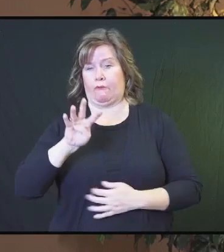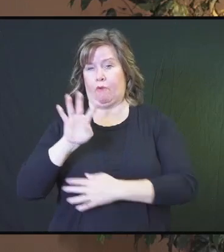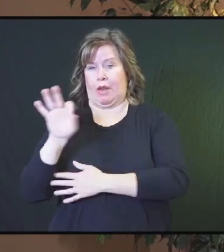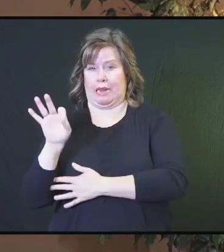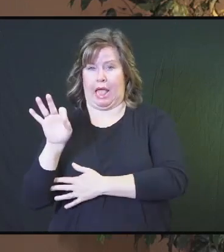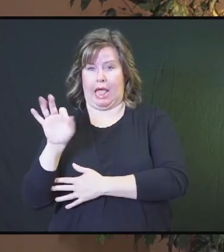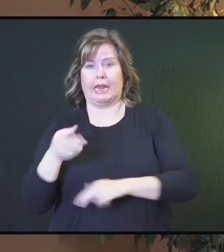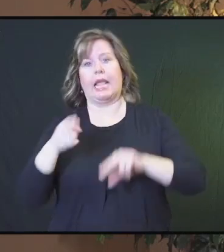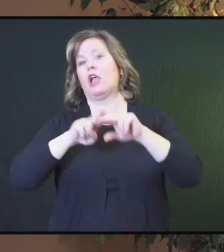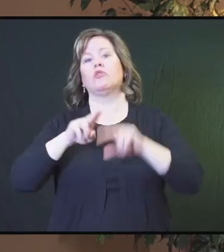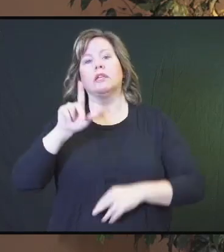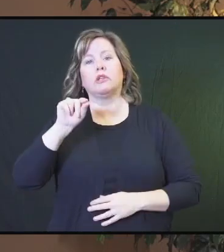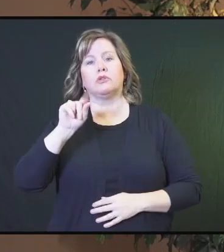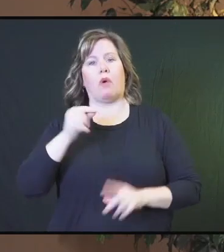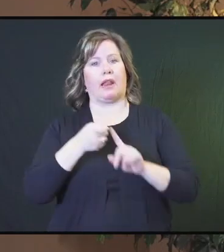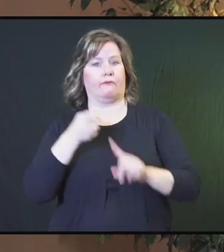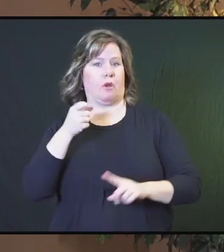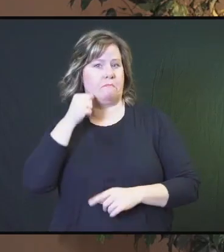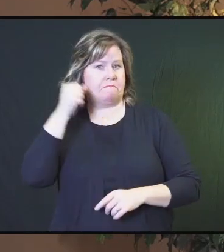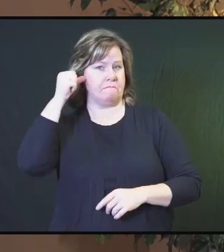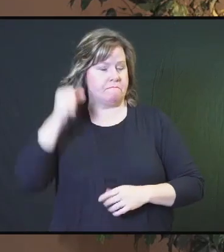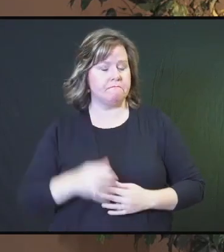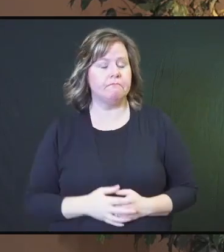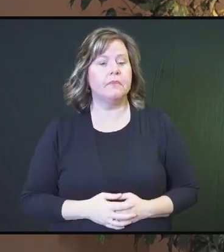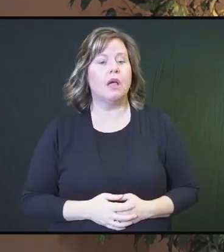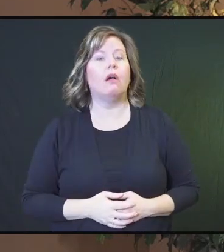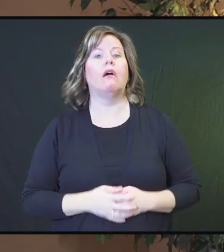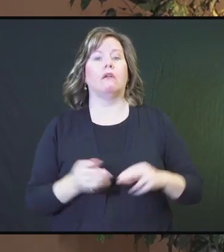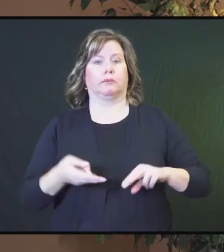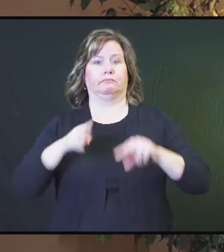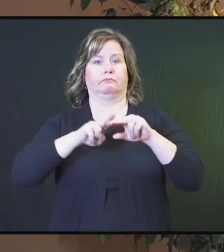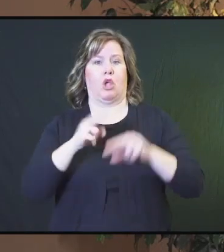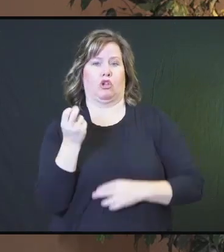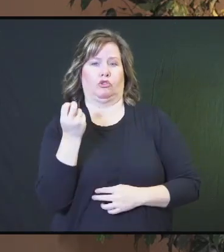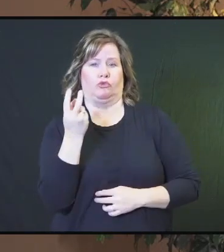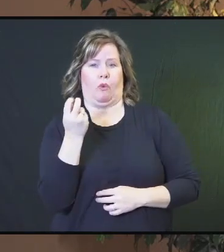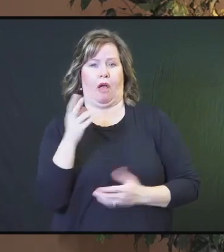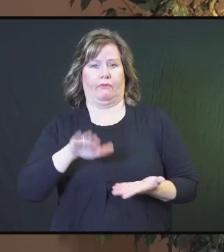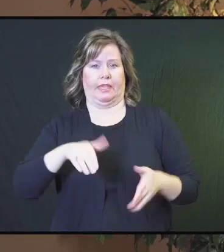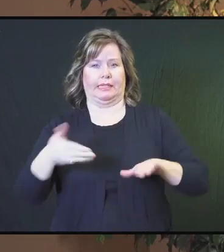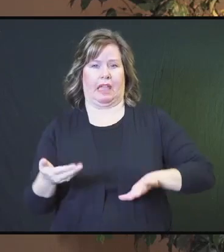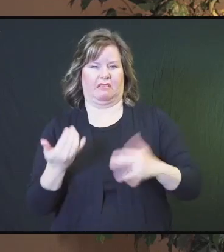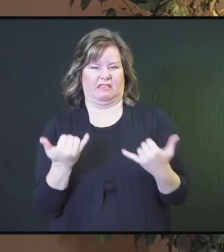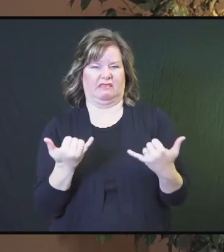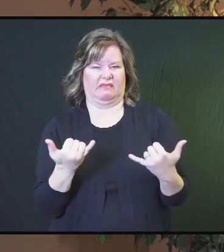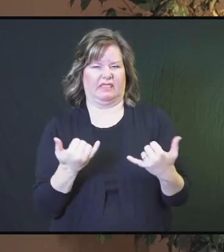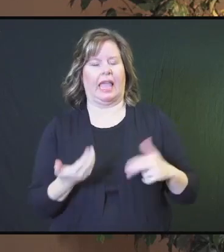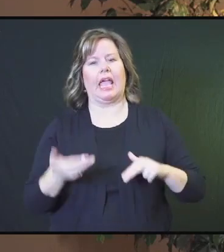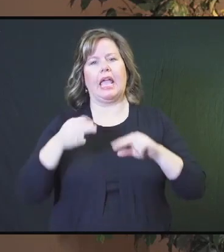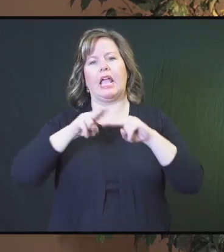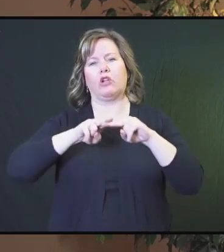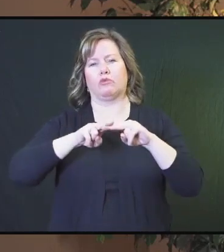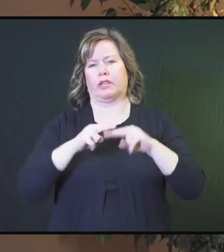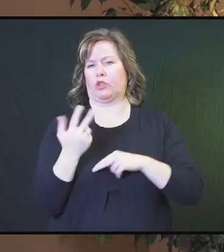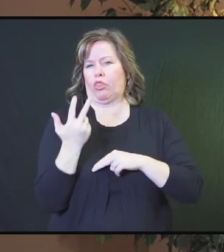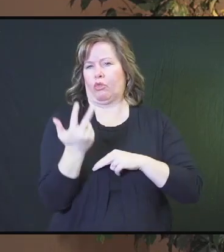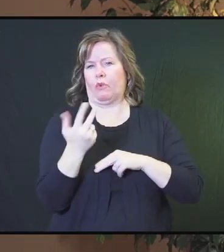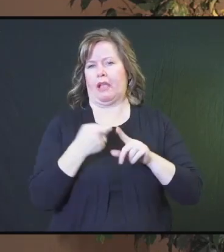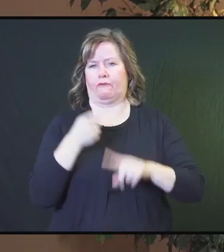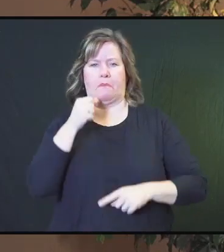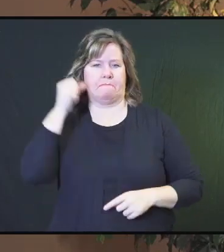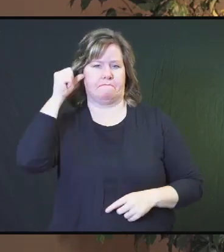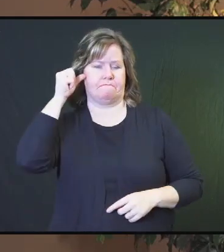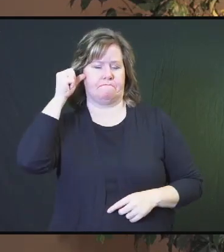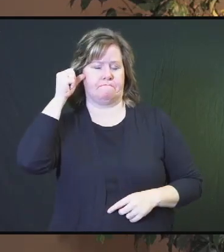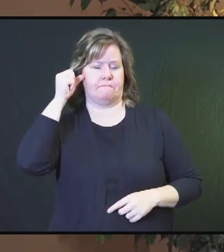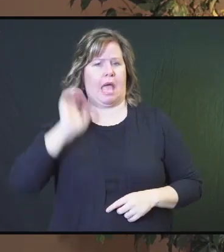20 over the previous day. And we're up to 12 deaths, which is an increase of 3 over the previous day. Our thoughts